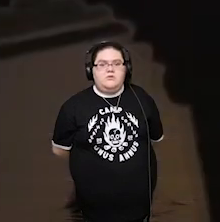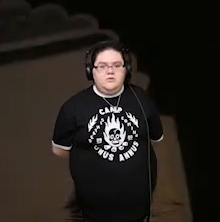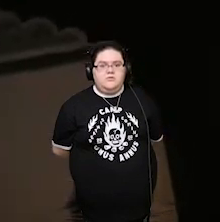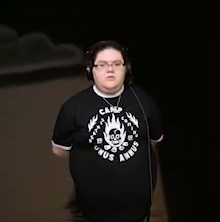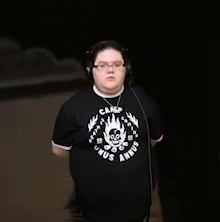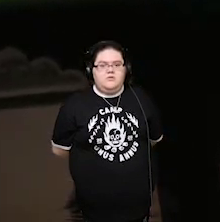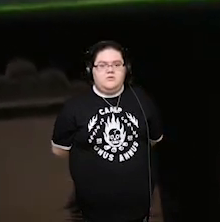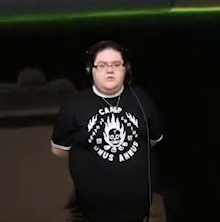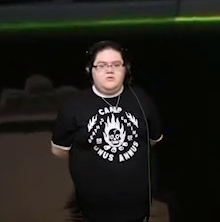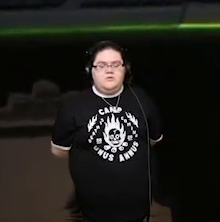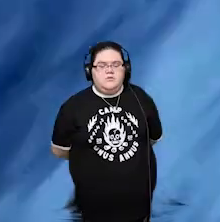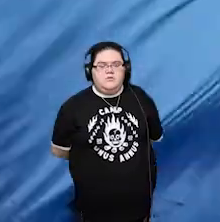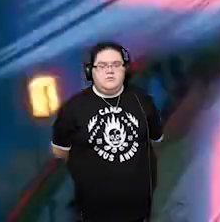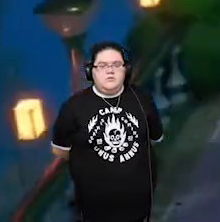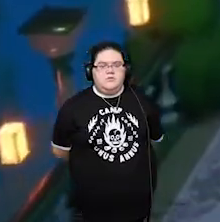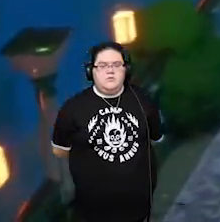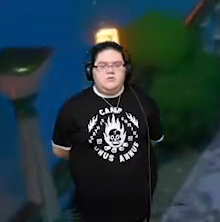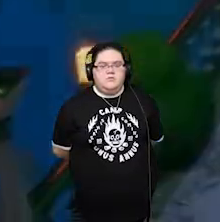bosses.